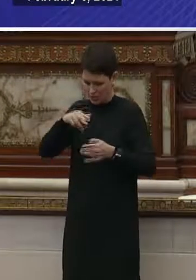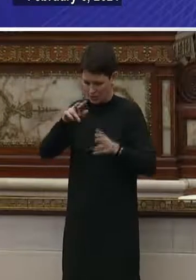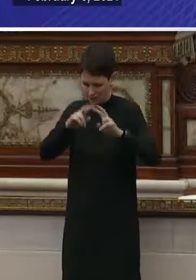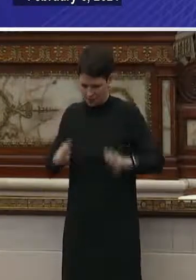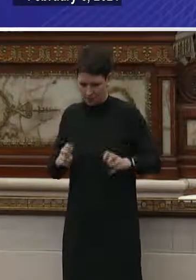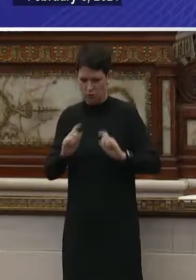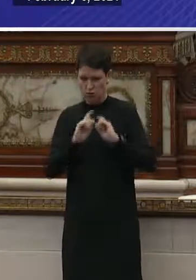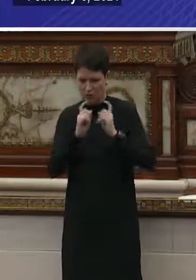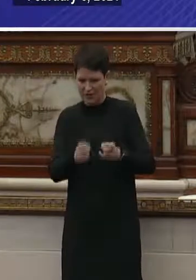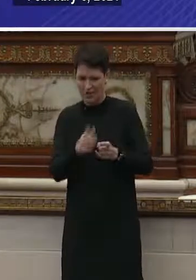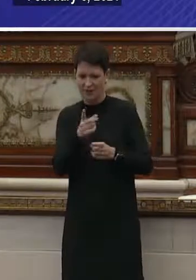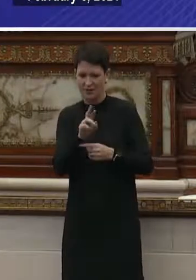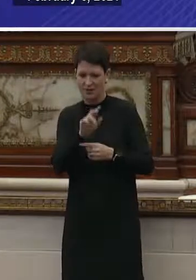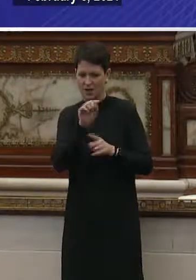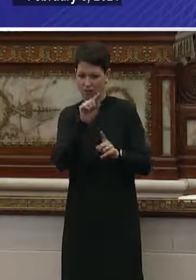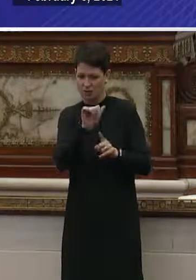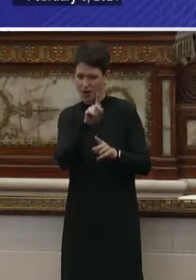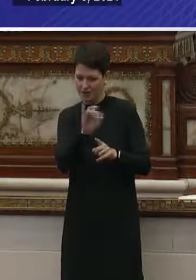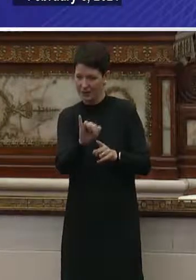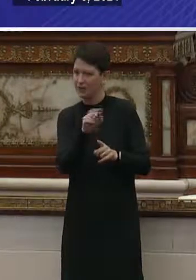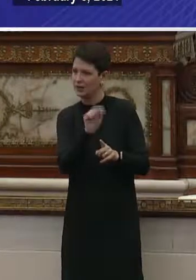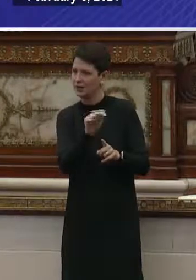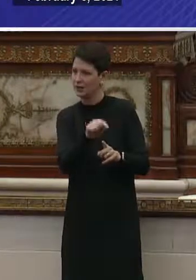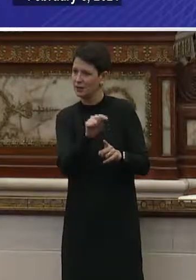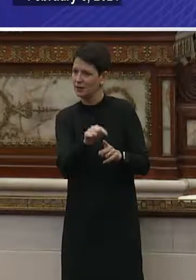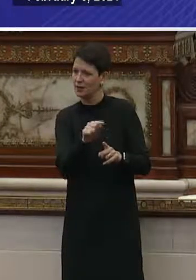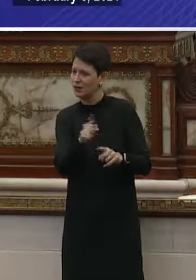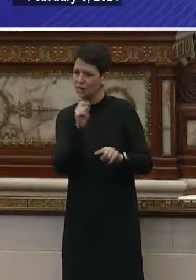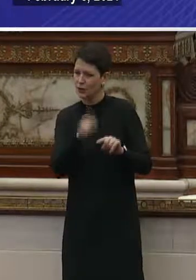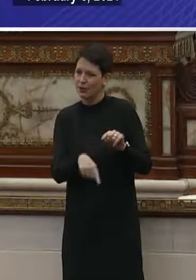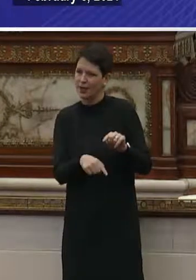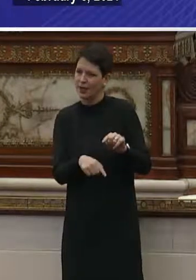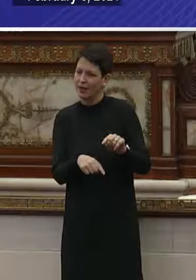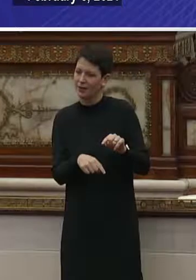get her supported, you can't,